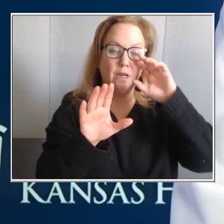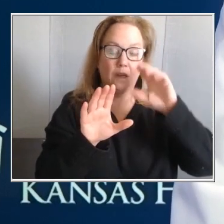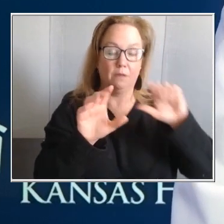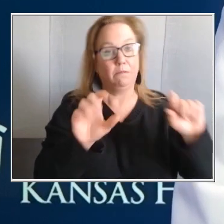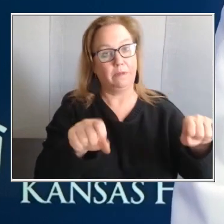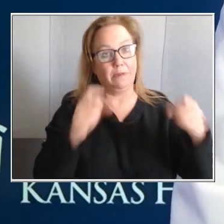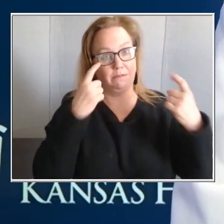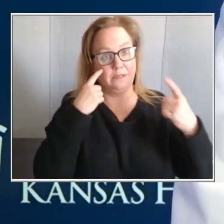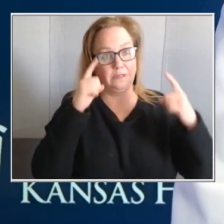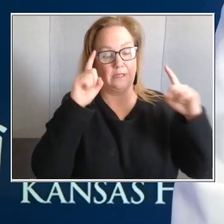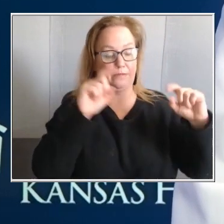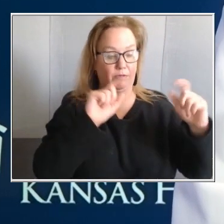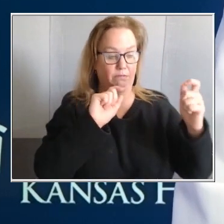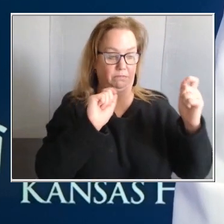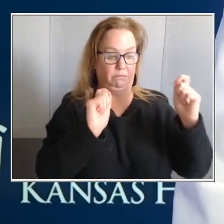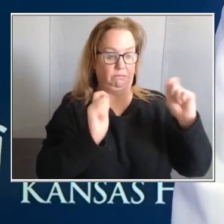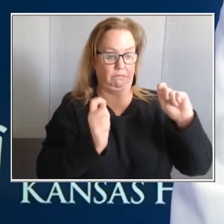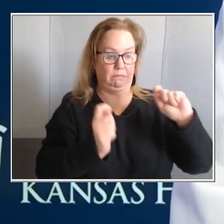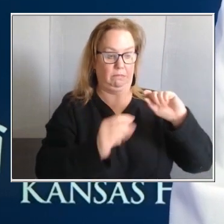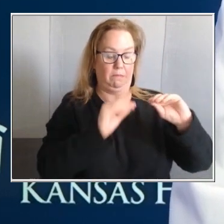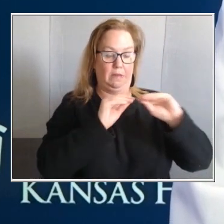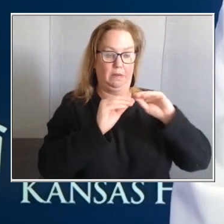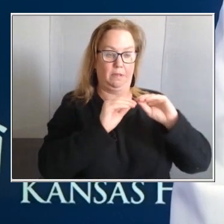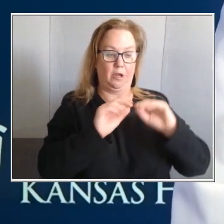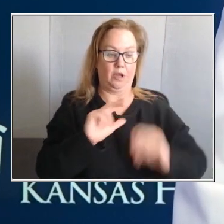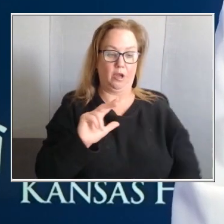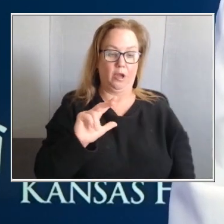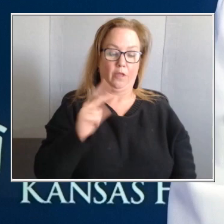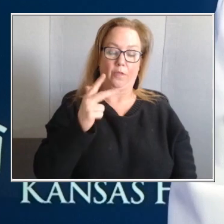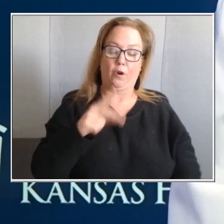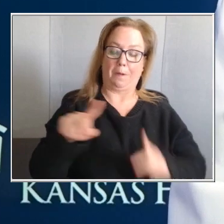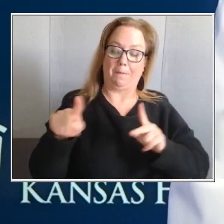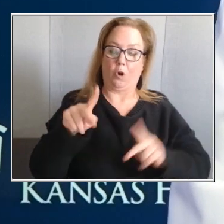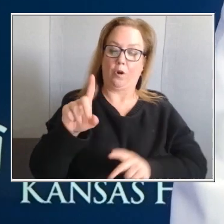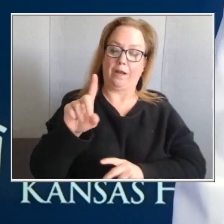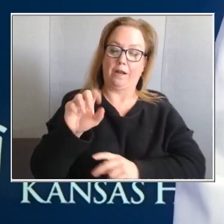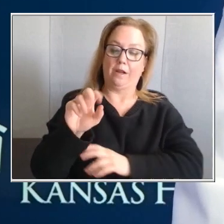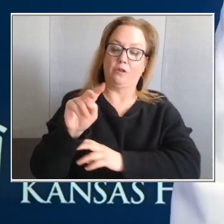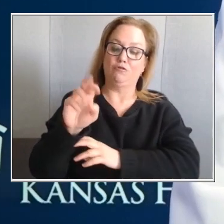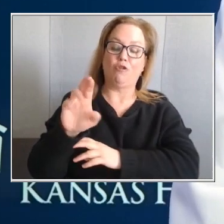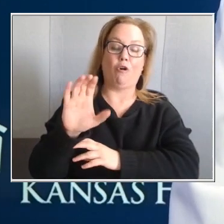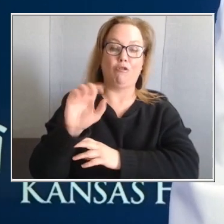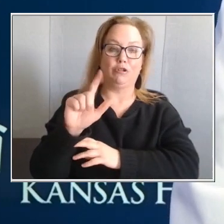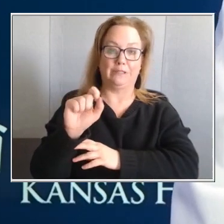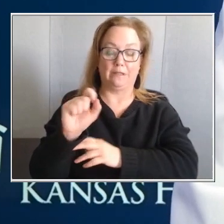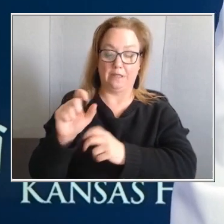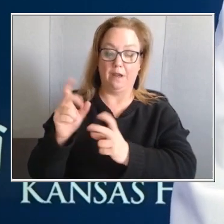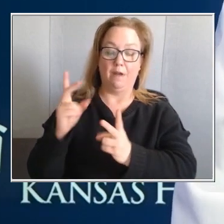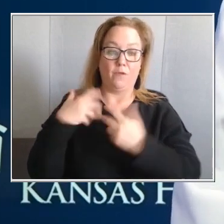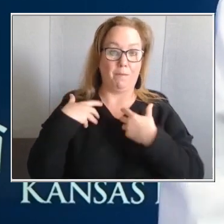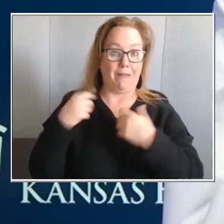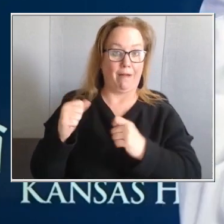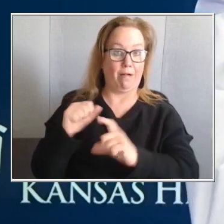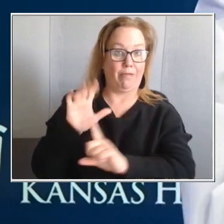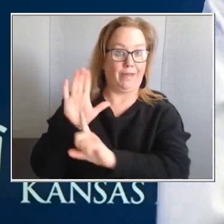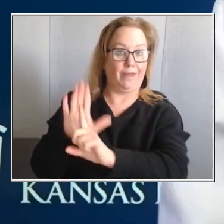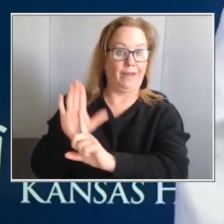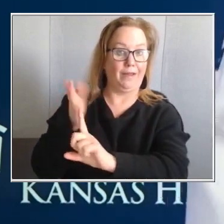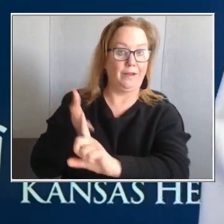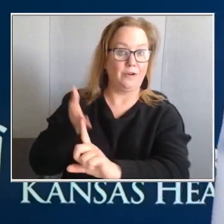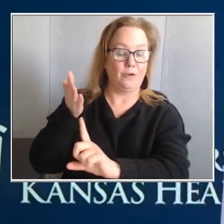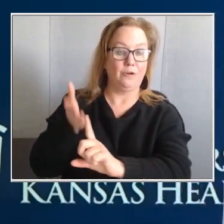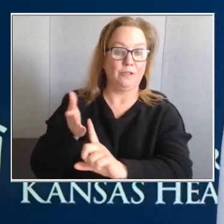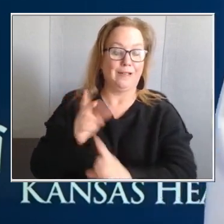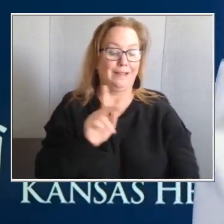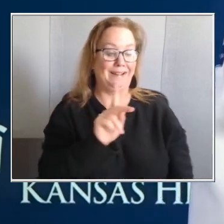to manipulate what we call third-party donor cells from healthy donors and infuse them into patients. And Katie is one of the